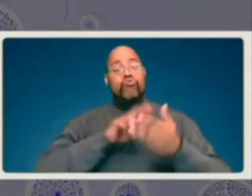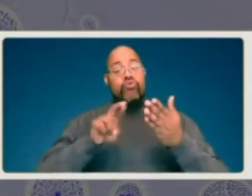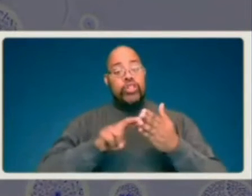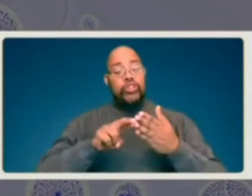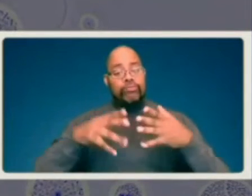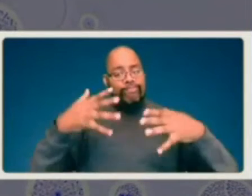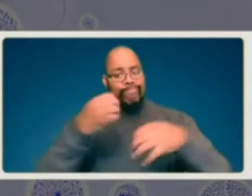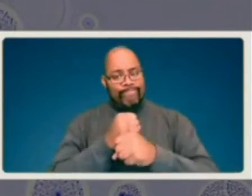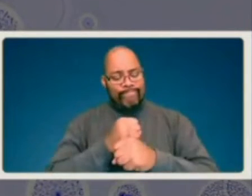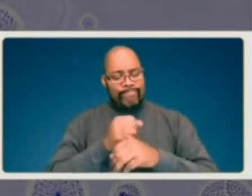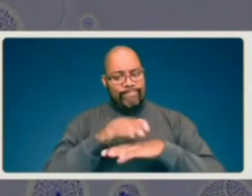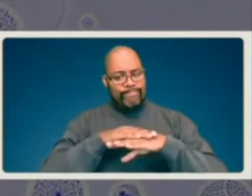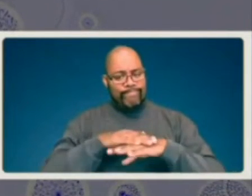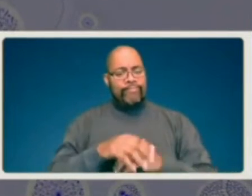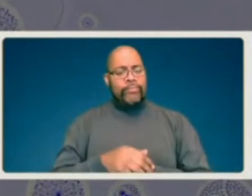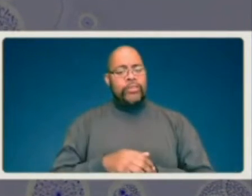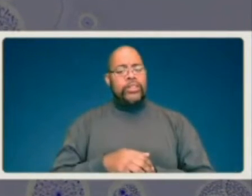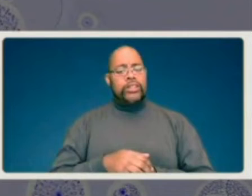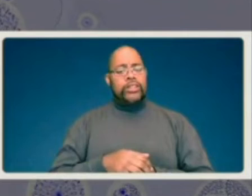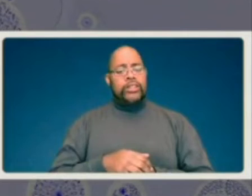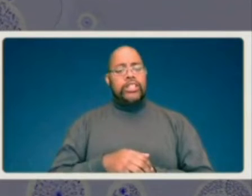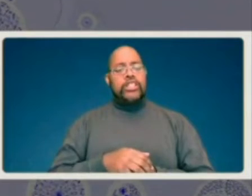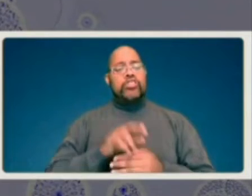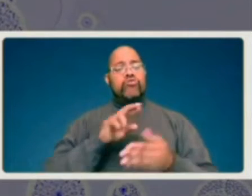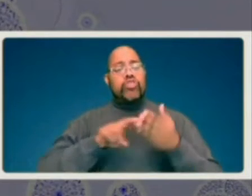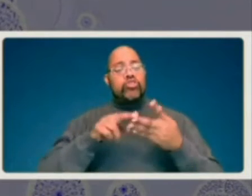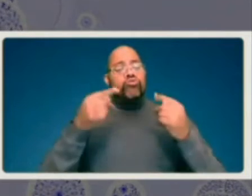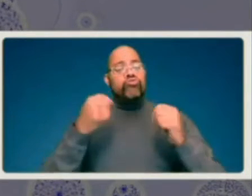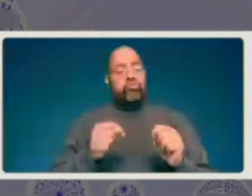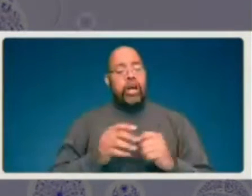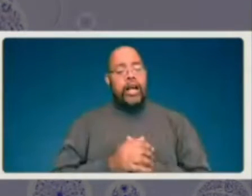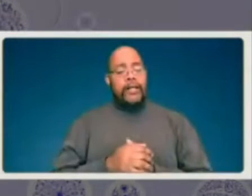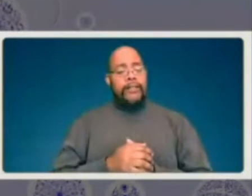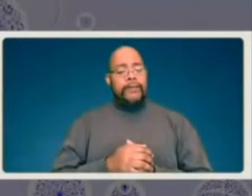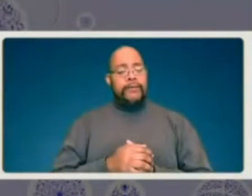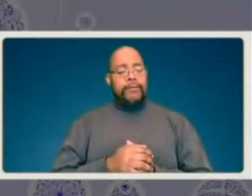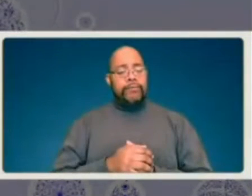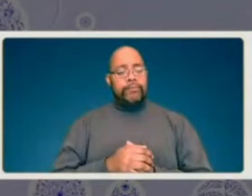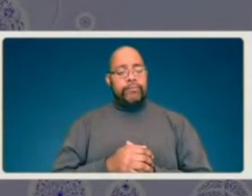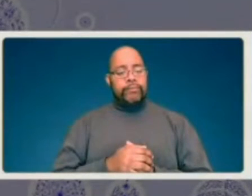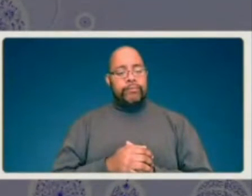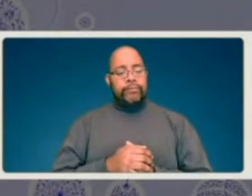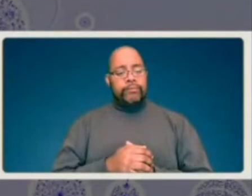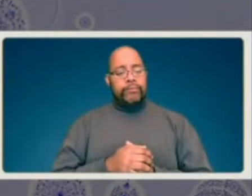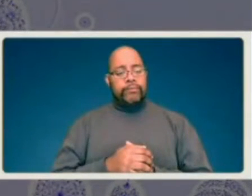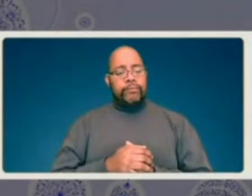Research overview. Research 621.